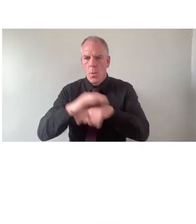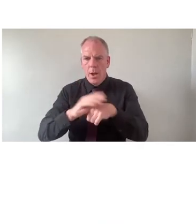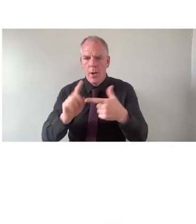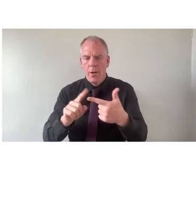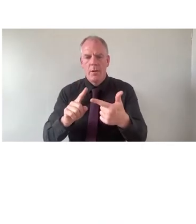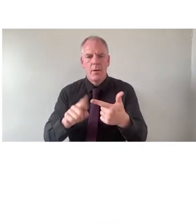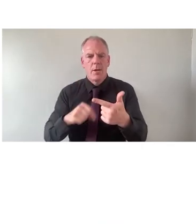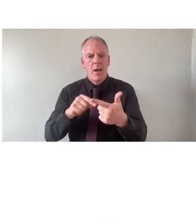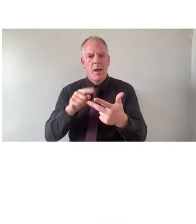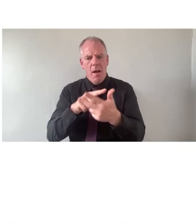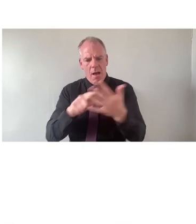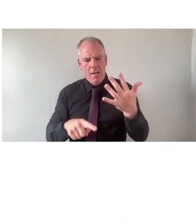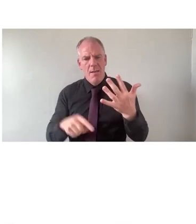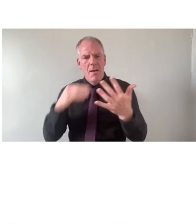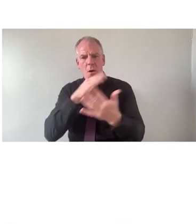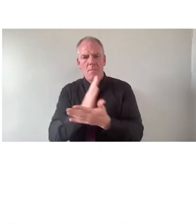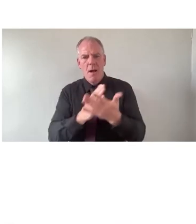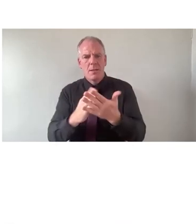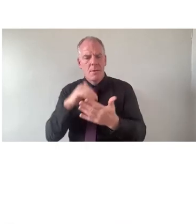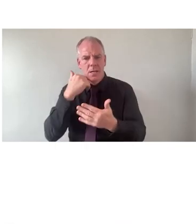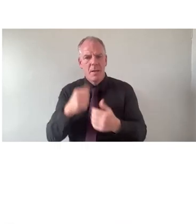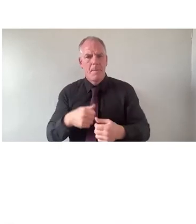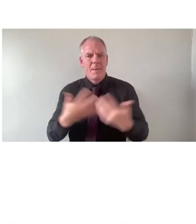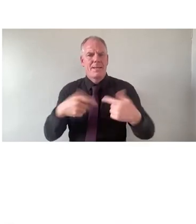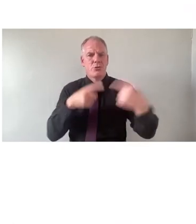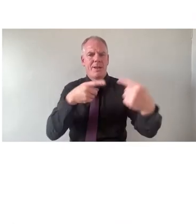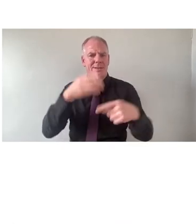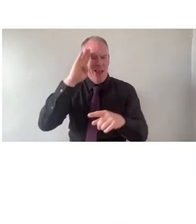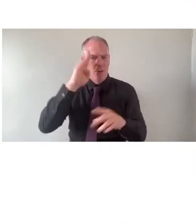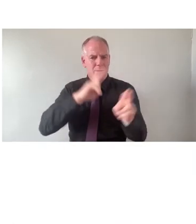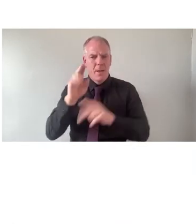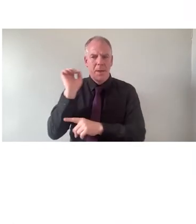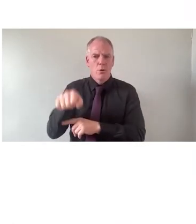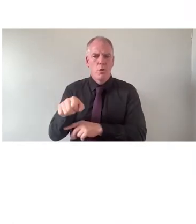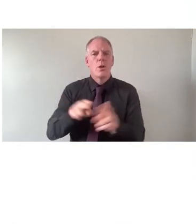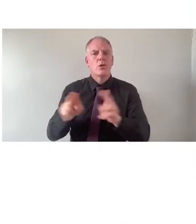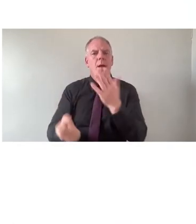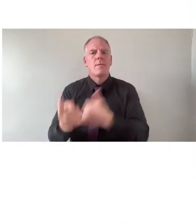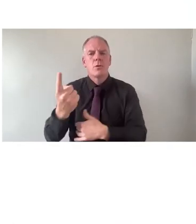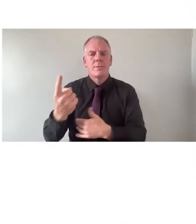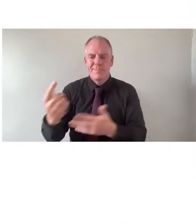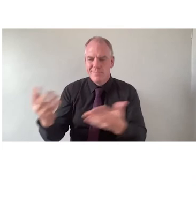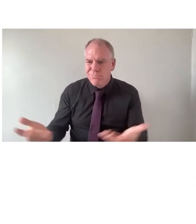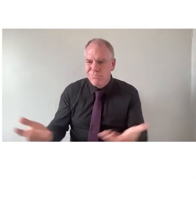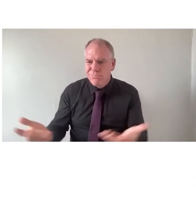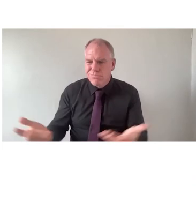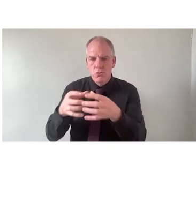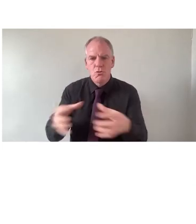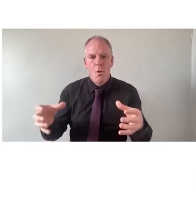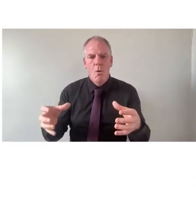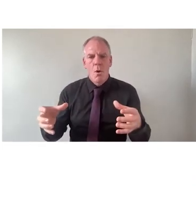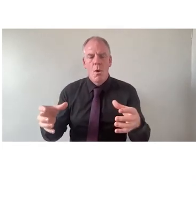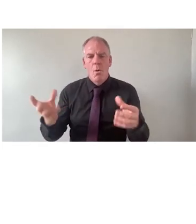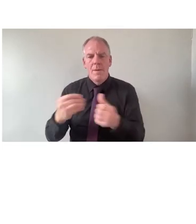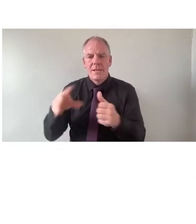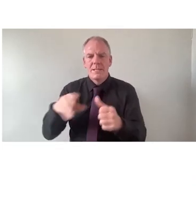important. And given the magnitude of the challenge in Ireland, this shouldn't be ignored. It should be an opportunity to really cultivate also with special